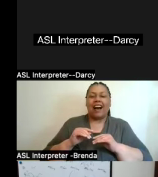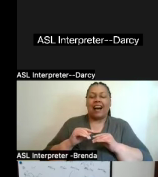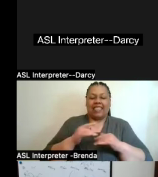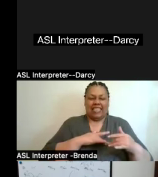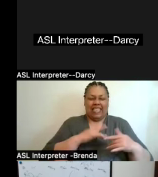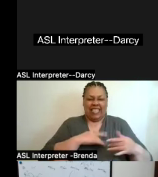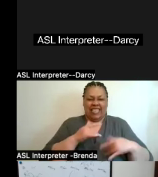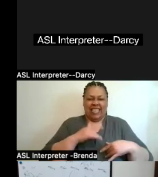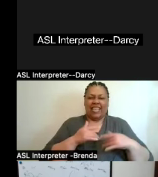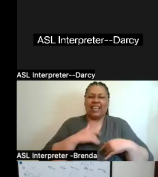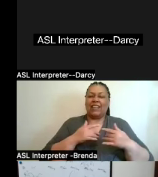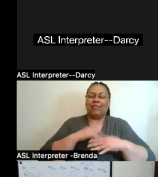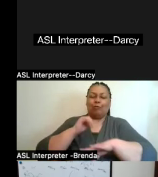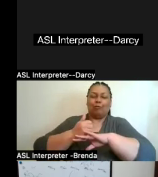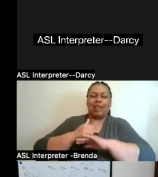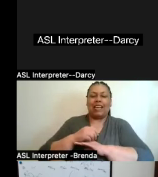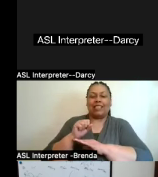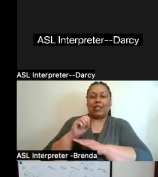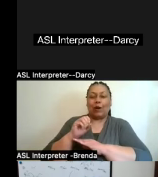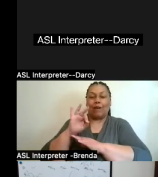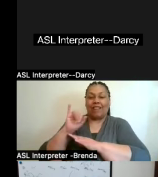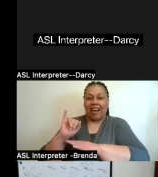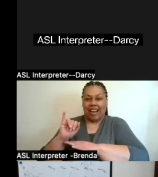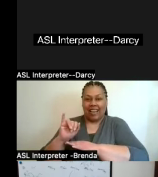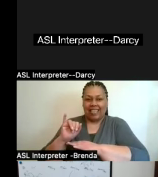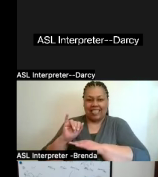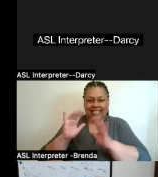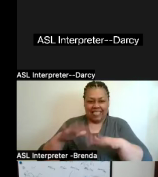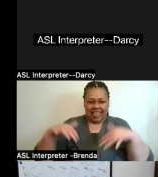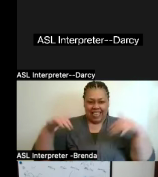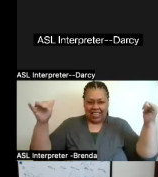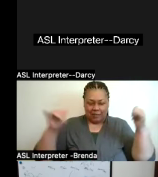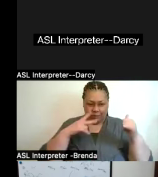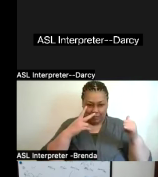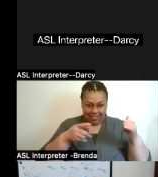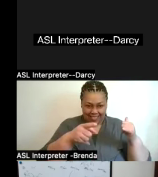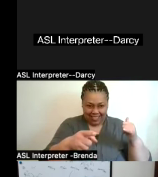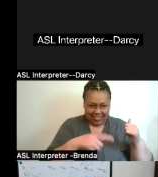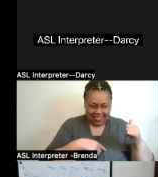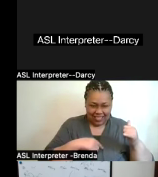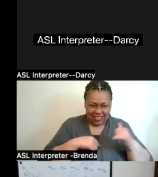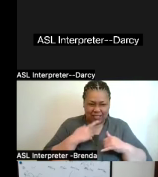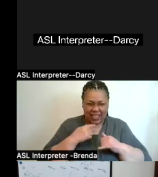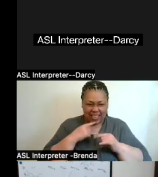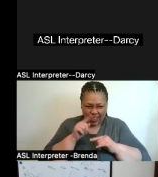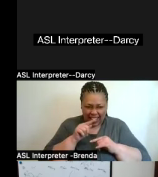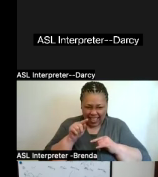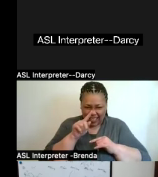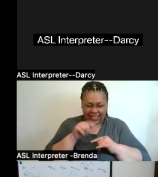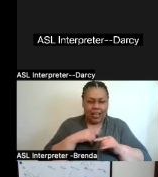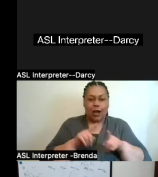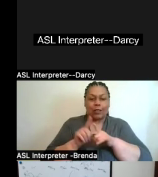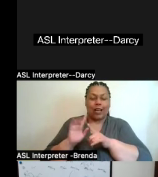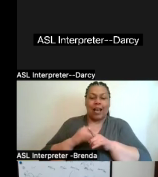of them in there, which is this bottom part of the figure. They're the red triangles. And then we also had our